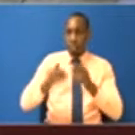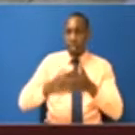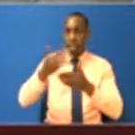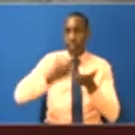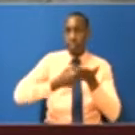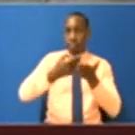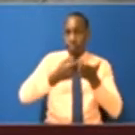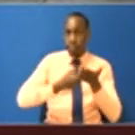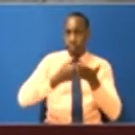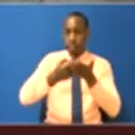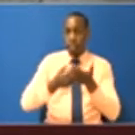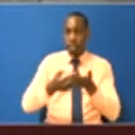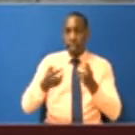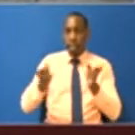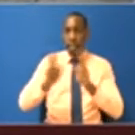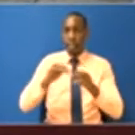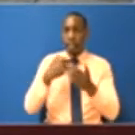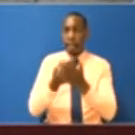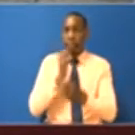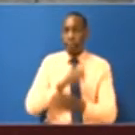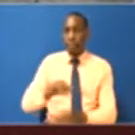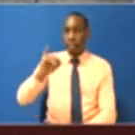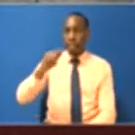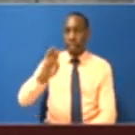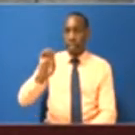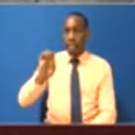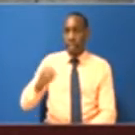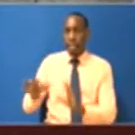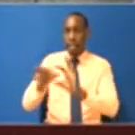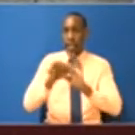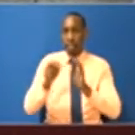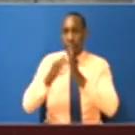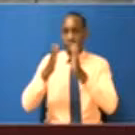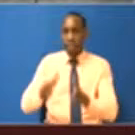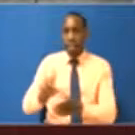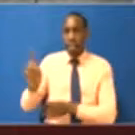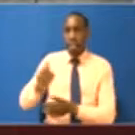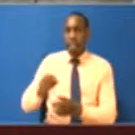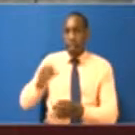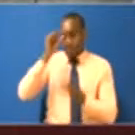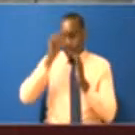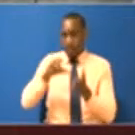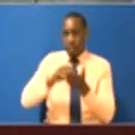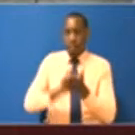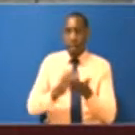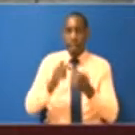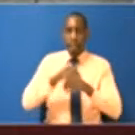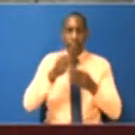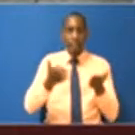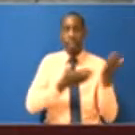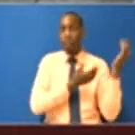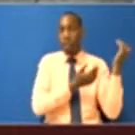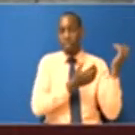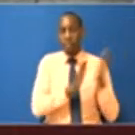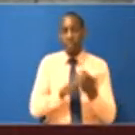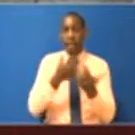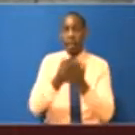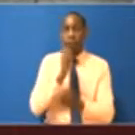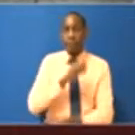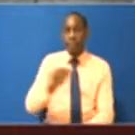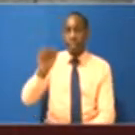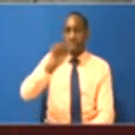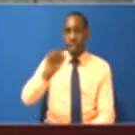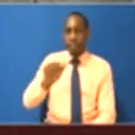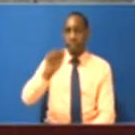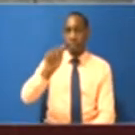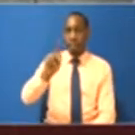next debate uh already in the building polycapi gathered the azimi candidate for the nairobi material seat and any minute now we expect at the arrival of